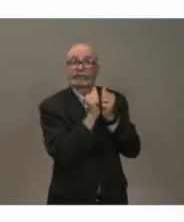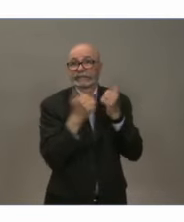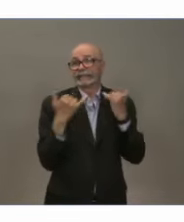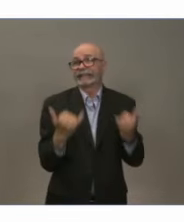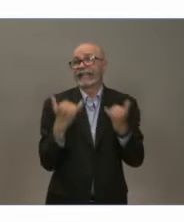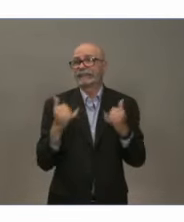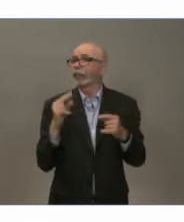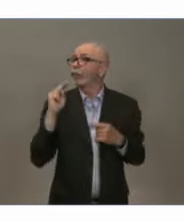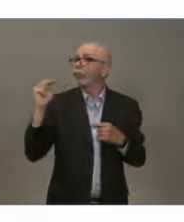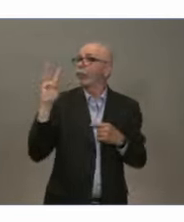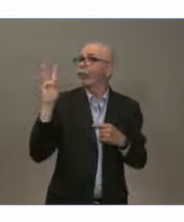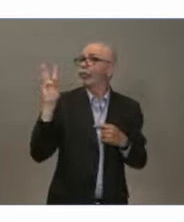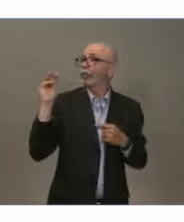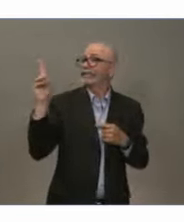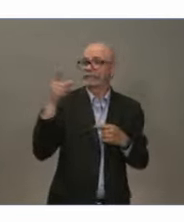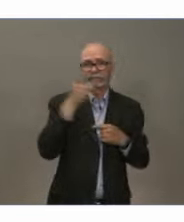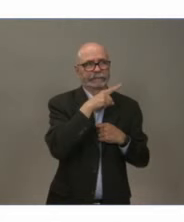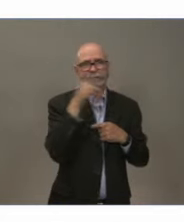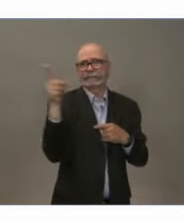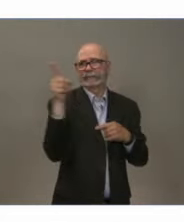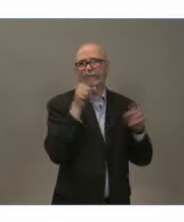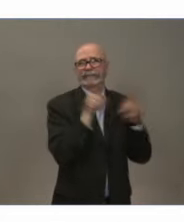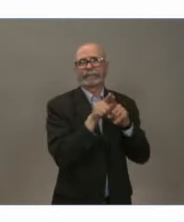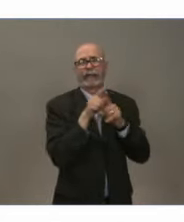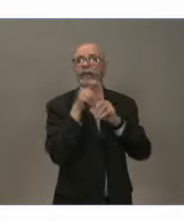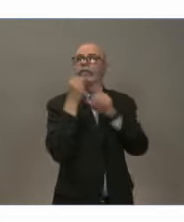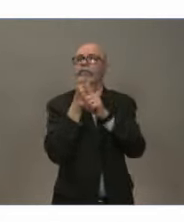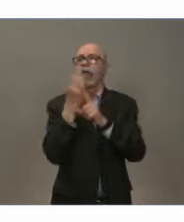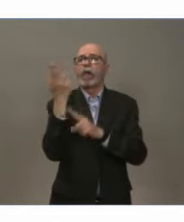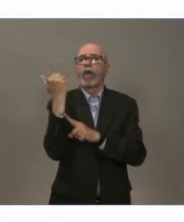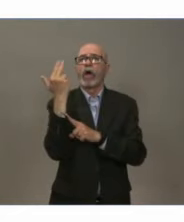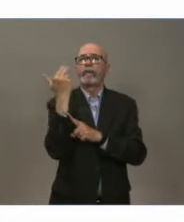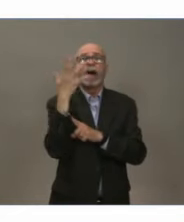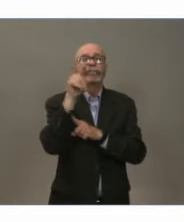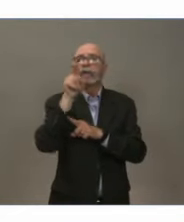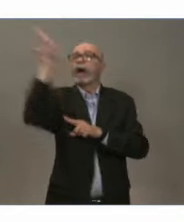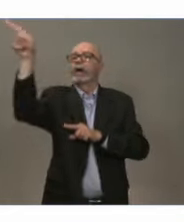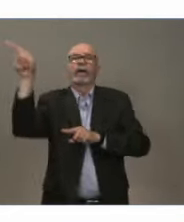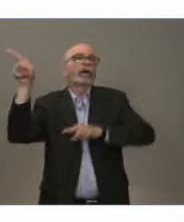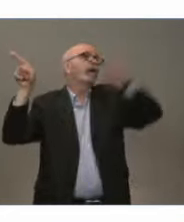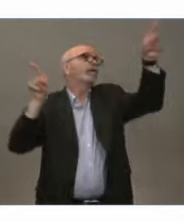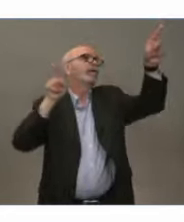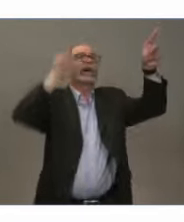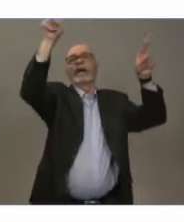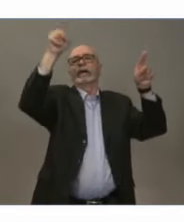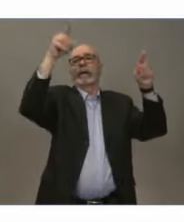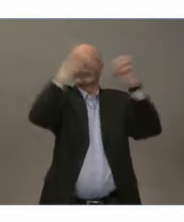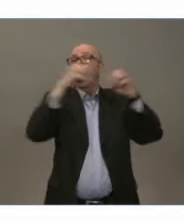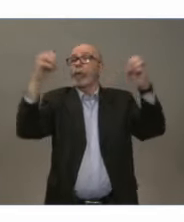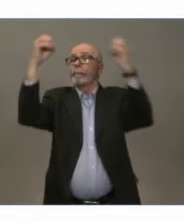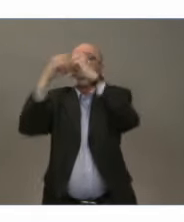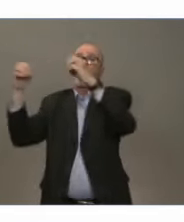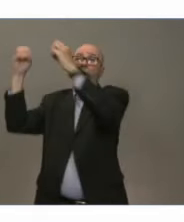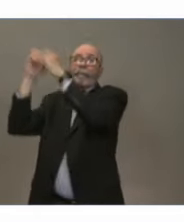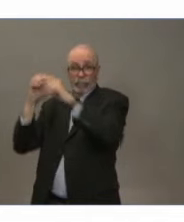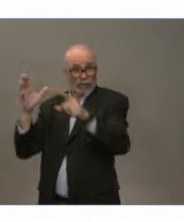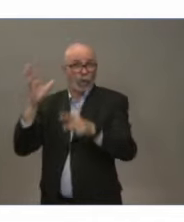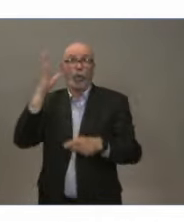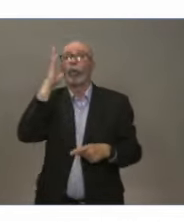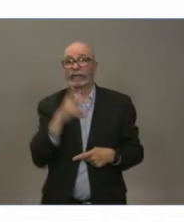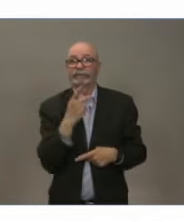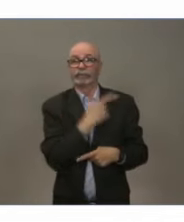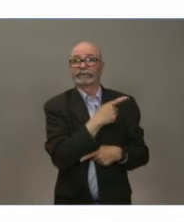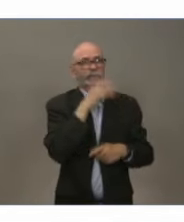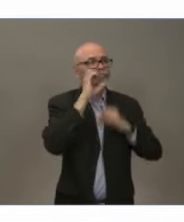may be more in other long-term care facilities. So I'm just wondering if the province will ever be updating the actual long-term care data